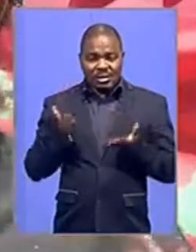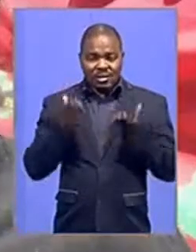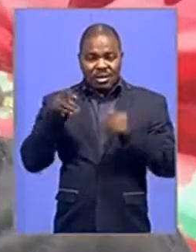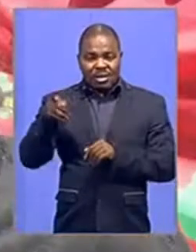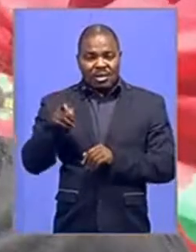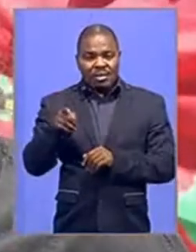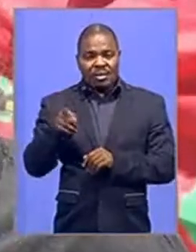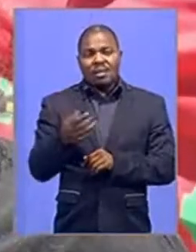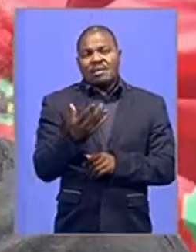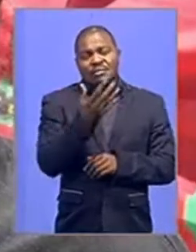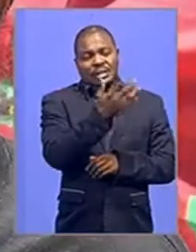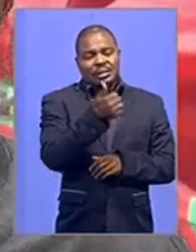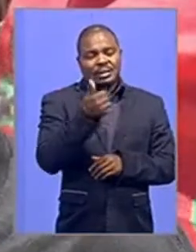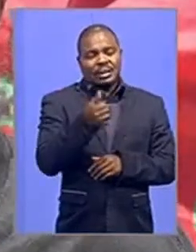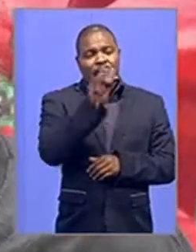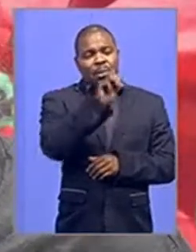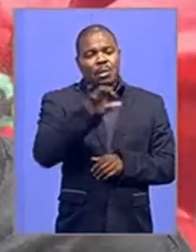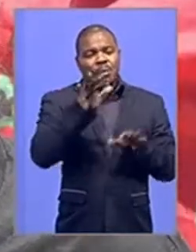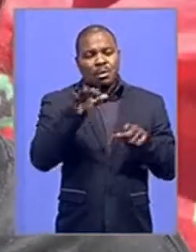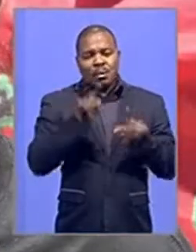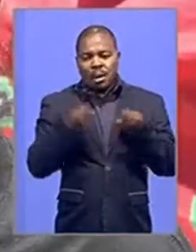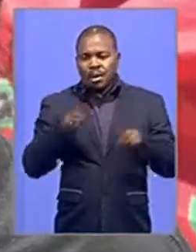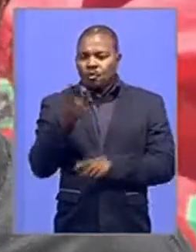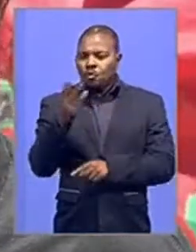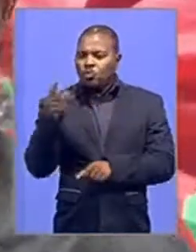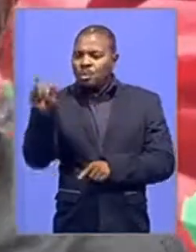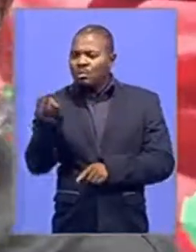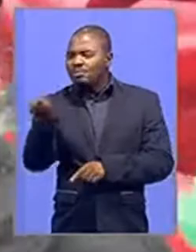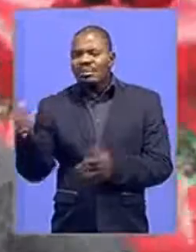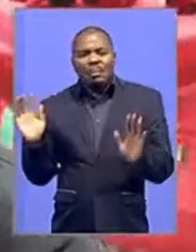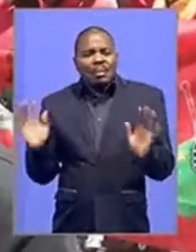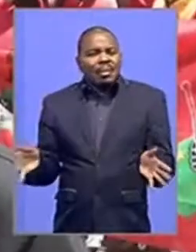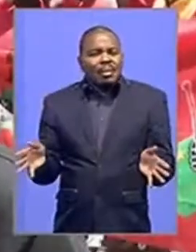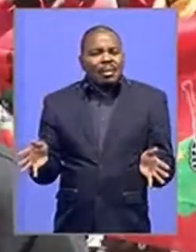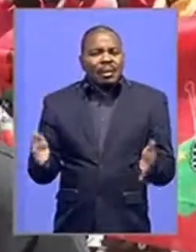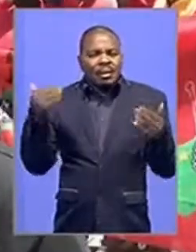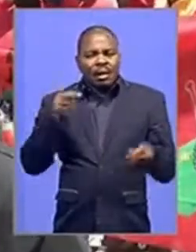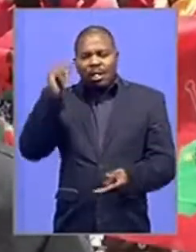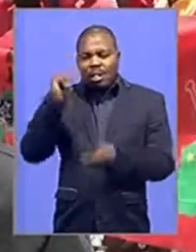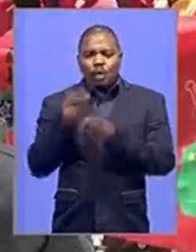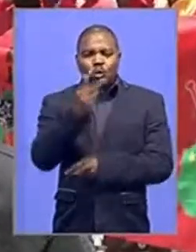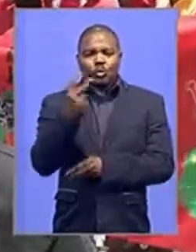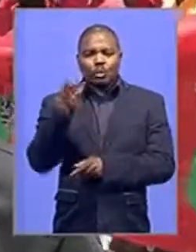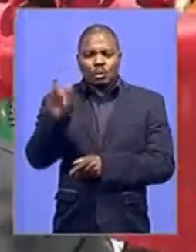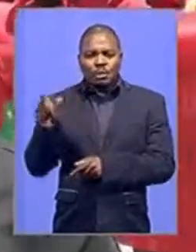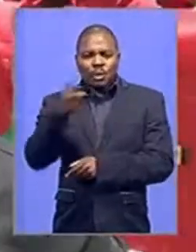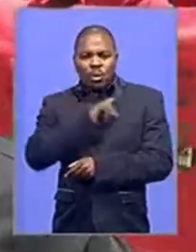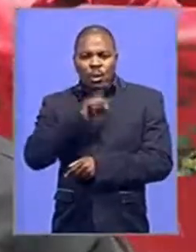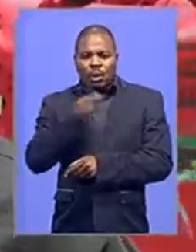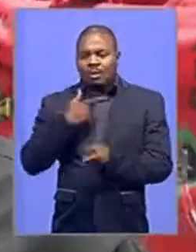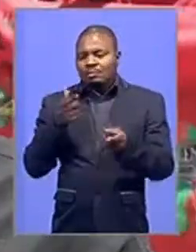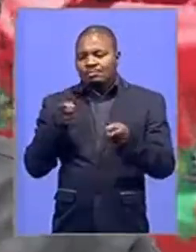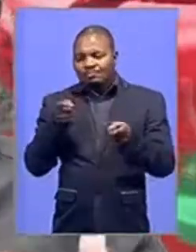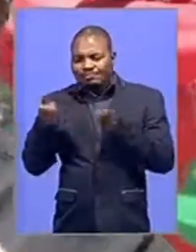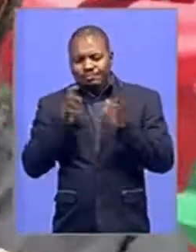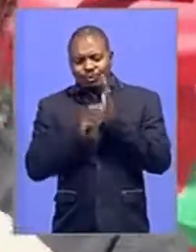56 million of South Africans, but only 42 people. But during COVID, they also cut them to 22 because of COVID regulations. So